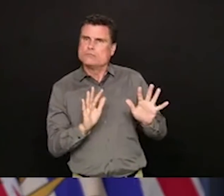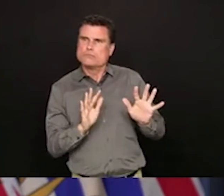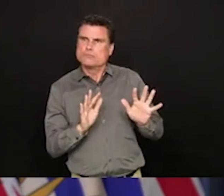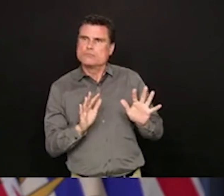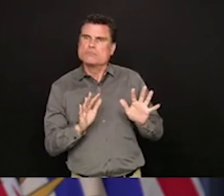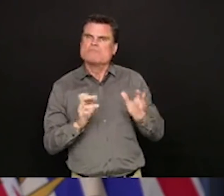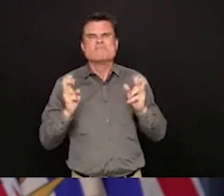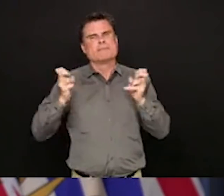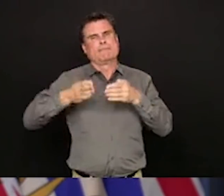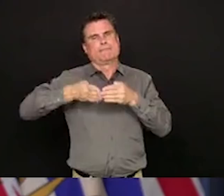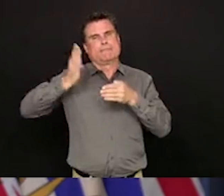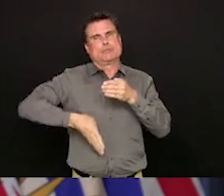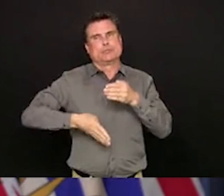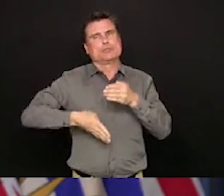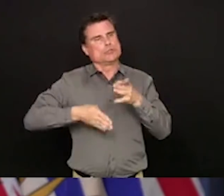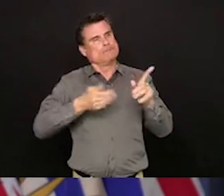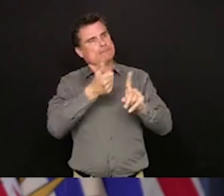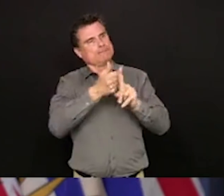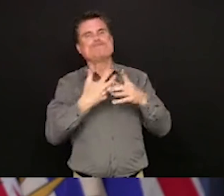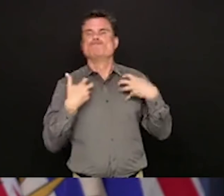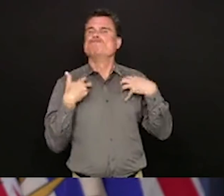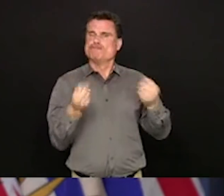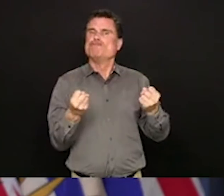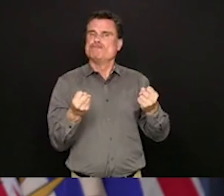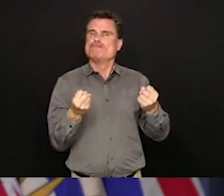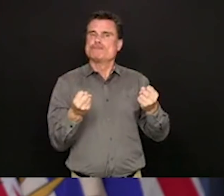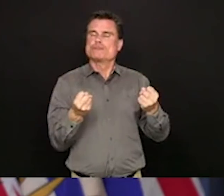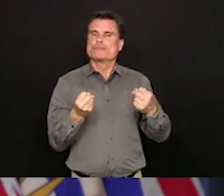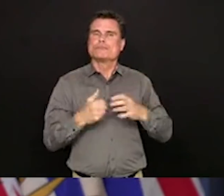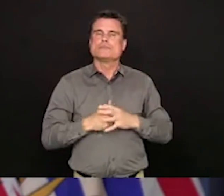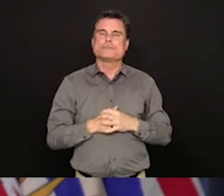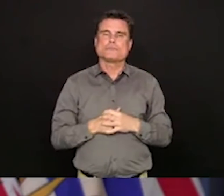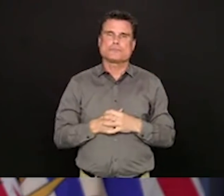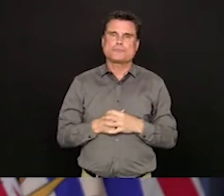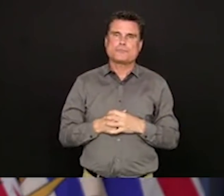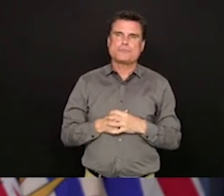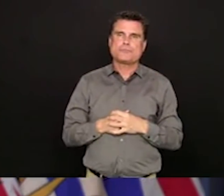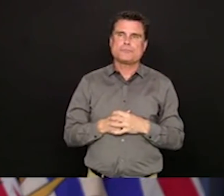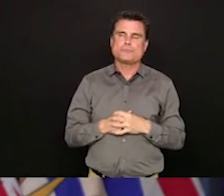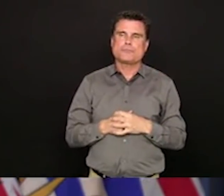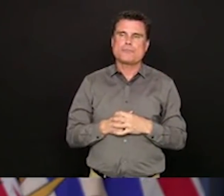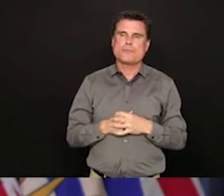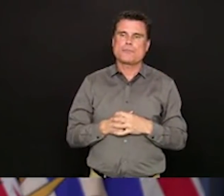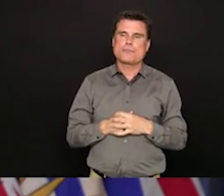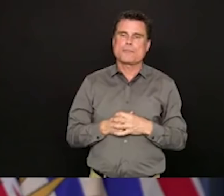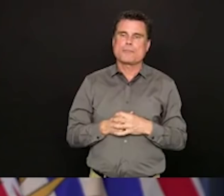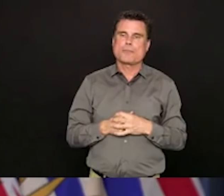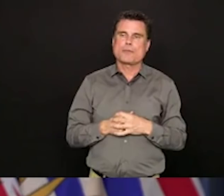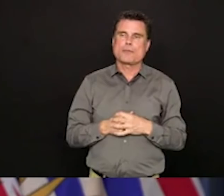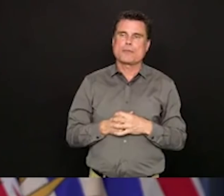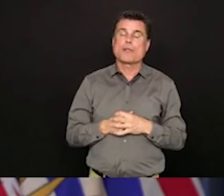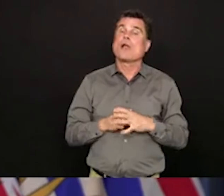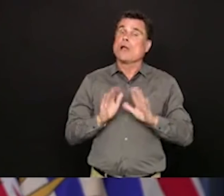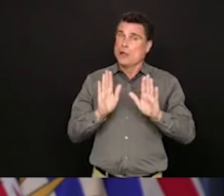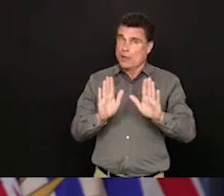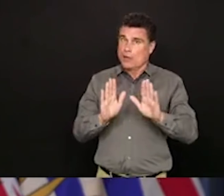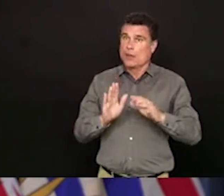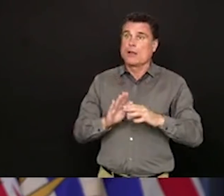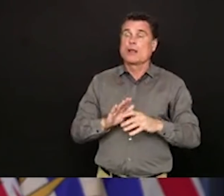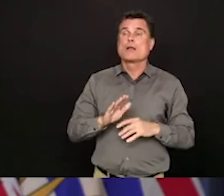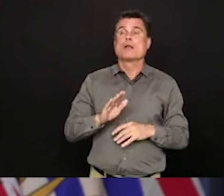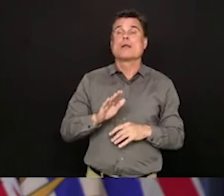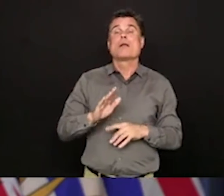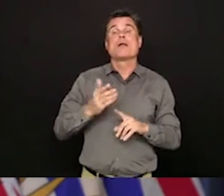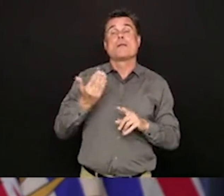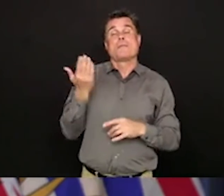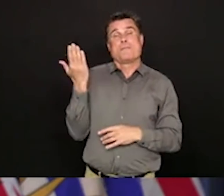for mild disease, and they didn't have a physician oversee some of the reports, and it